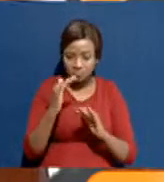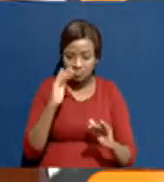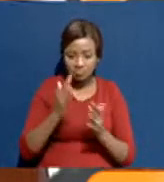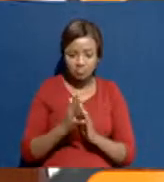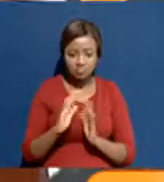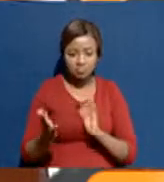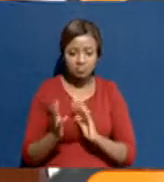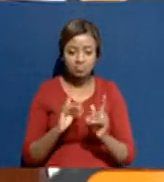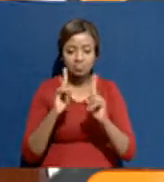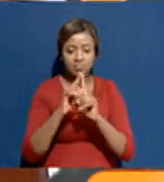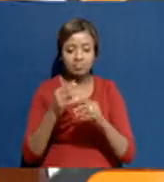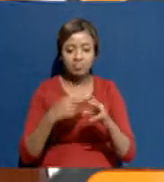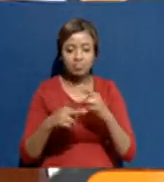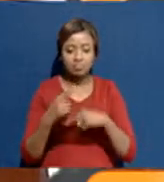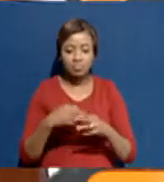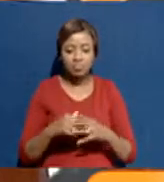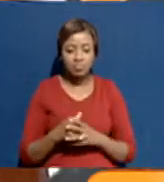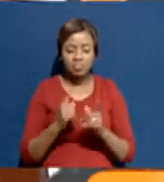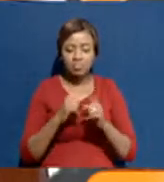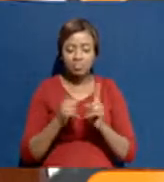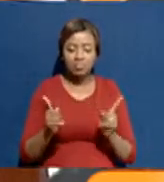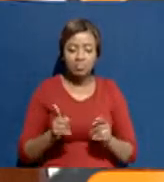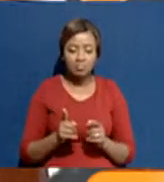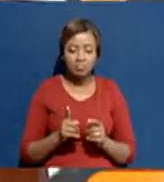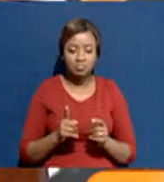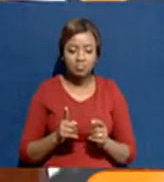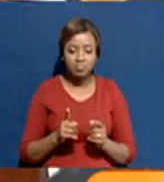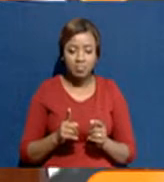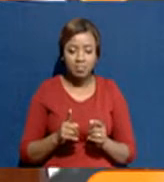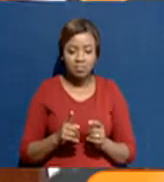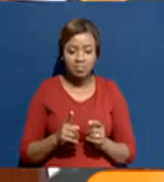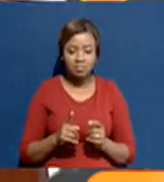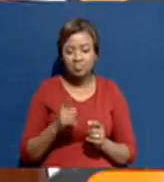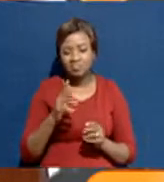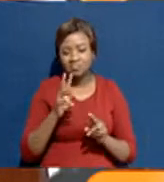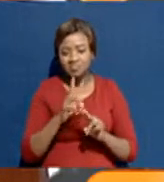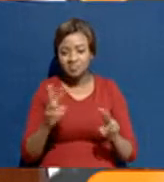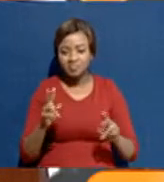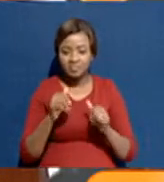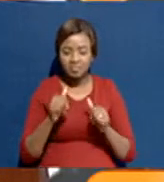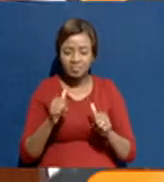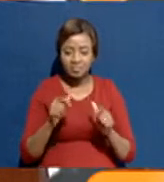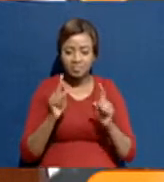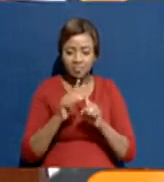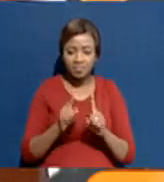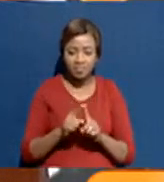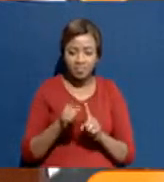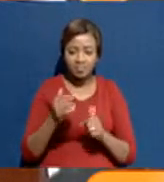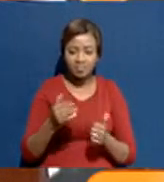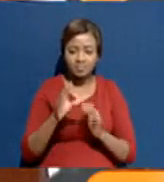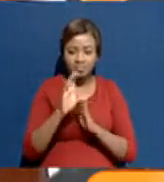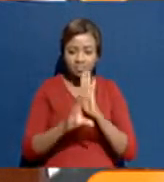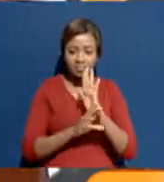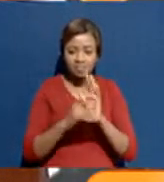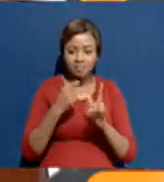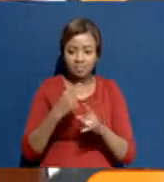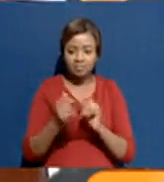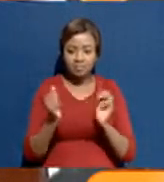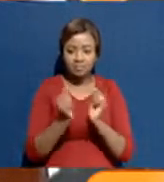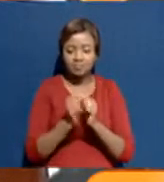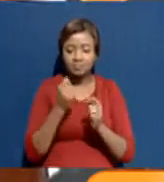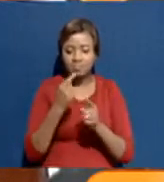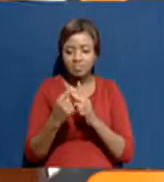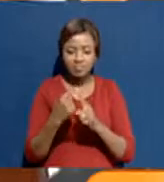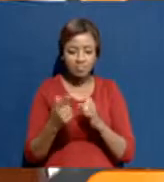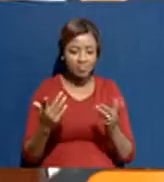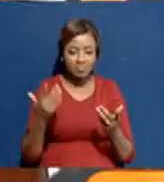and also our electoral system. Mm. But in any case, the constitution now is more than 10 years old. It is actually due for review.